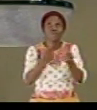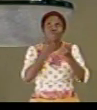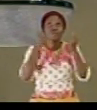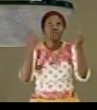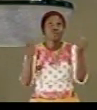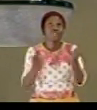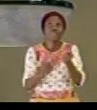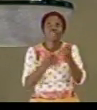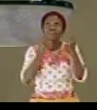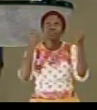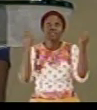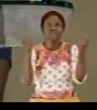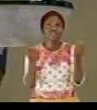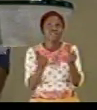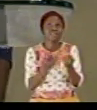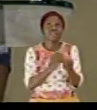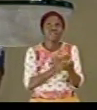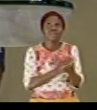Hosanna.